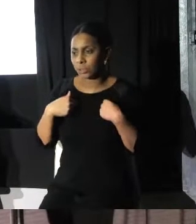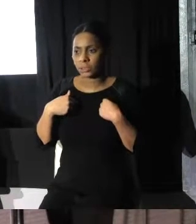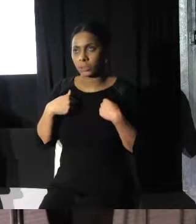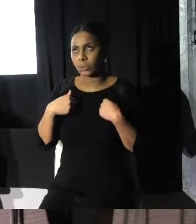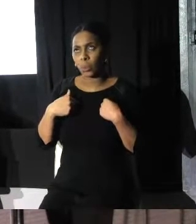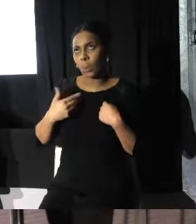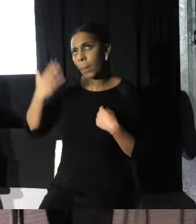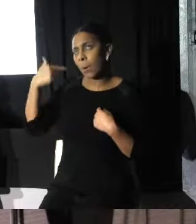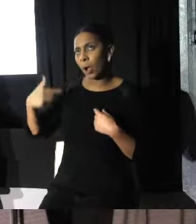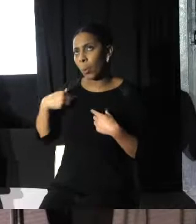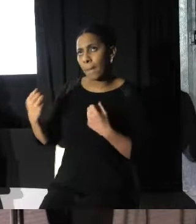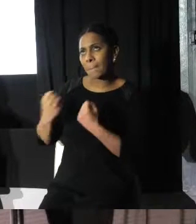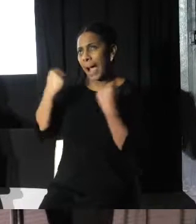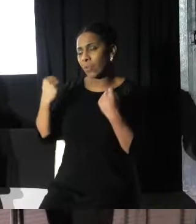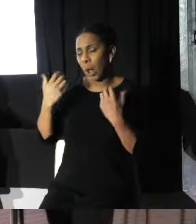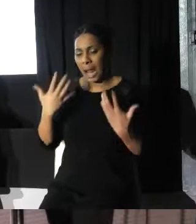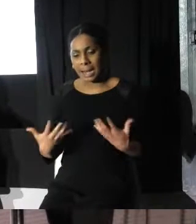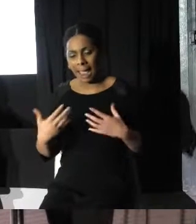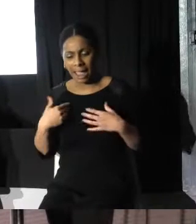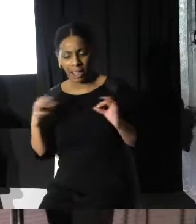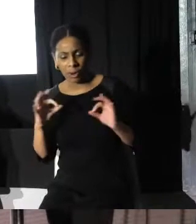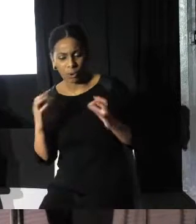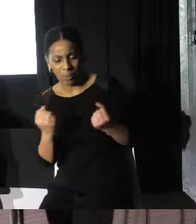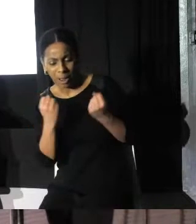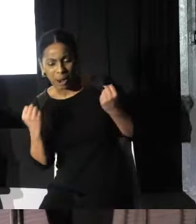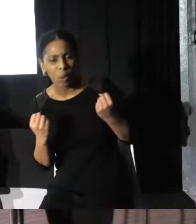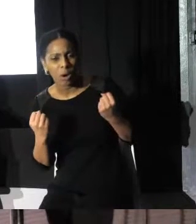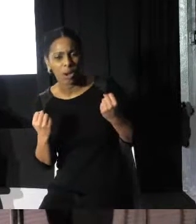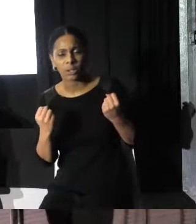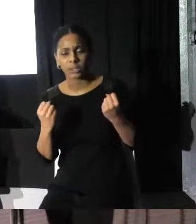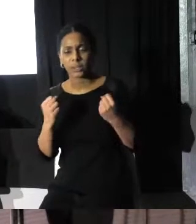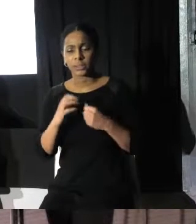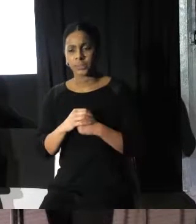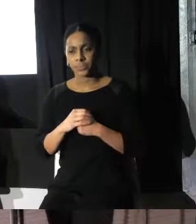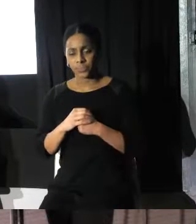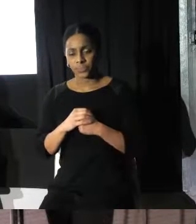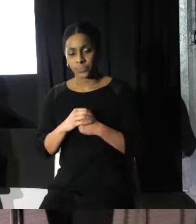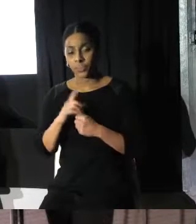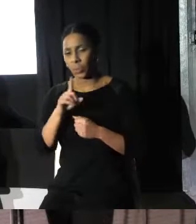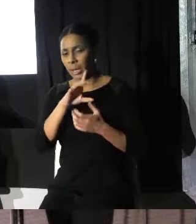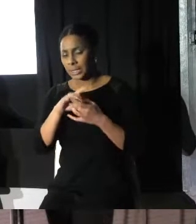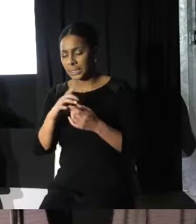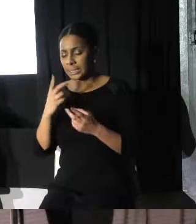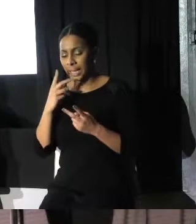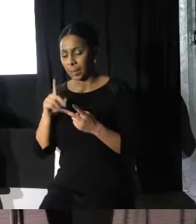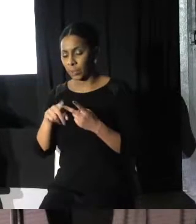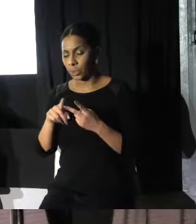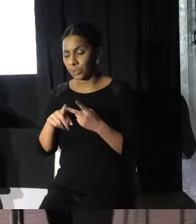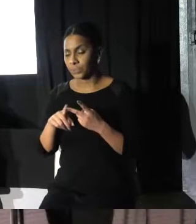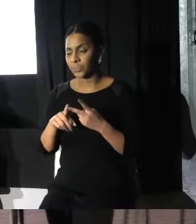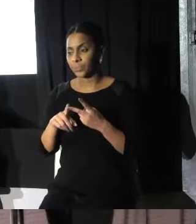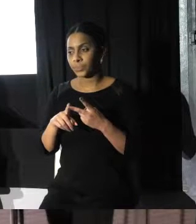in the past and we are not powerful any longer. And then it comes to a second point, which is really the